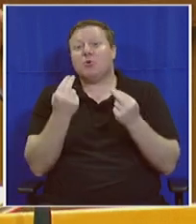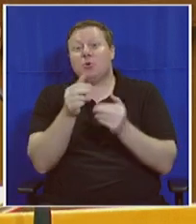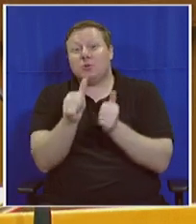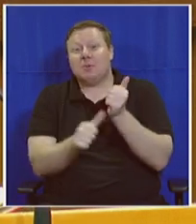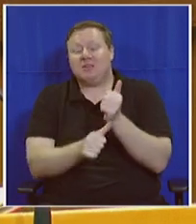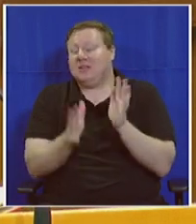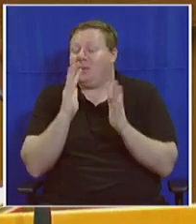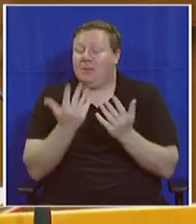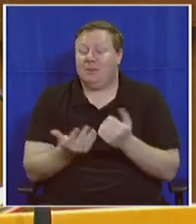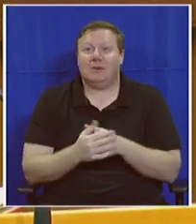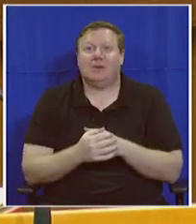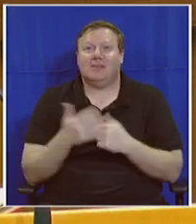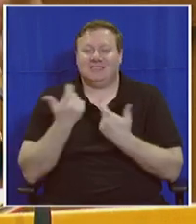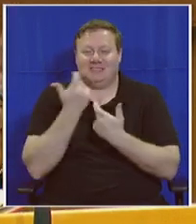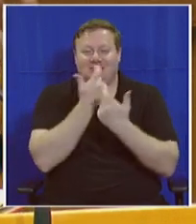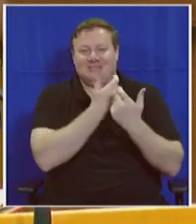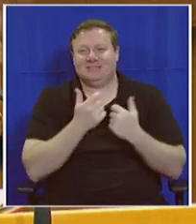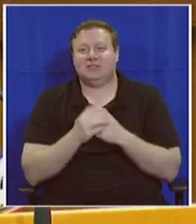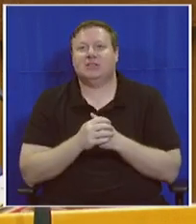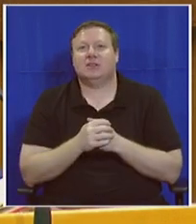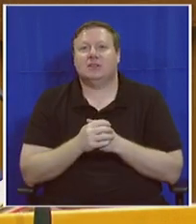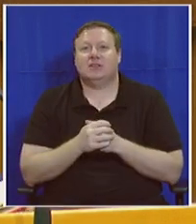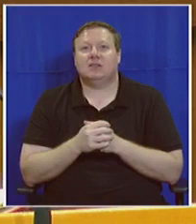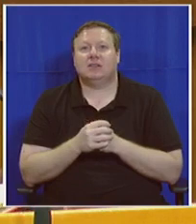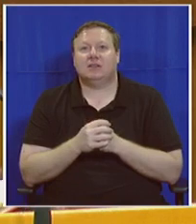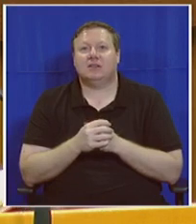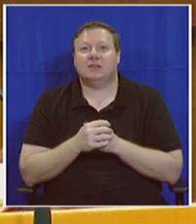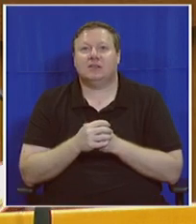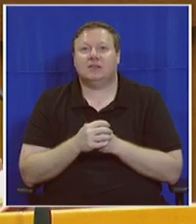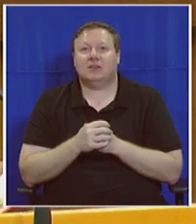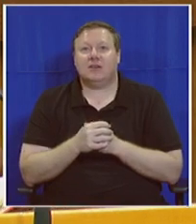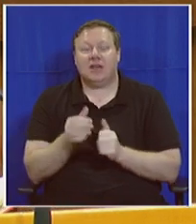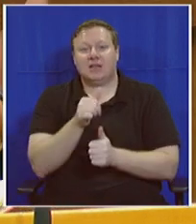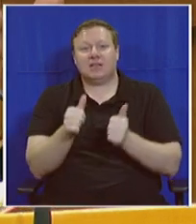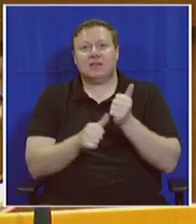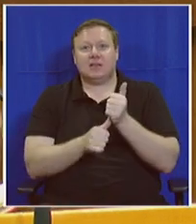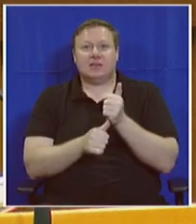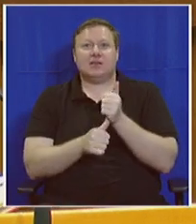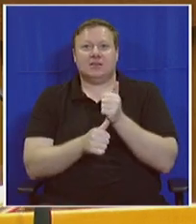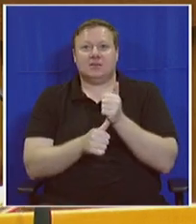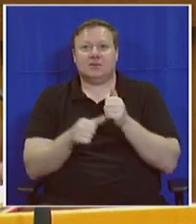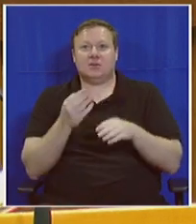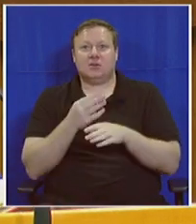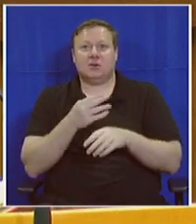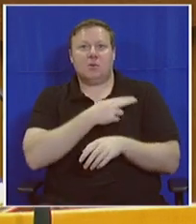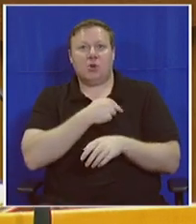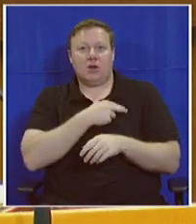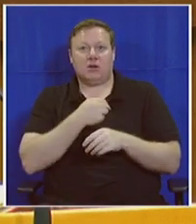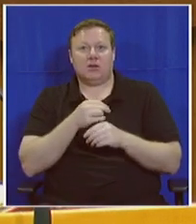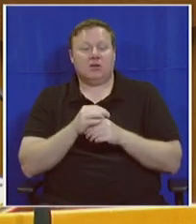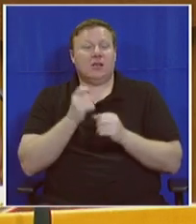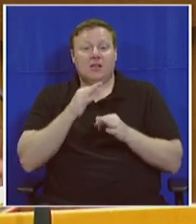Depending on the energy that deputy will have, because if you are given a deputy with no